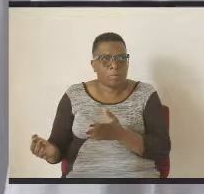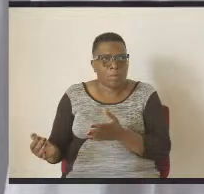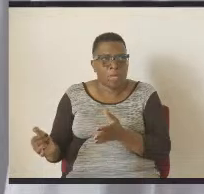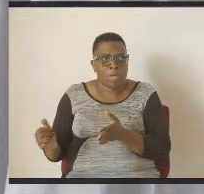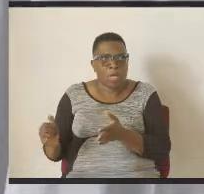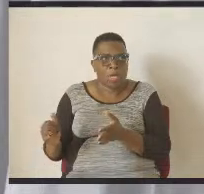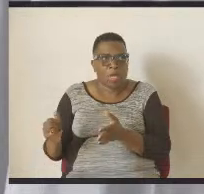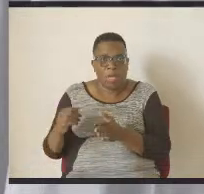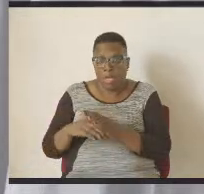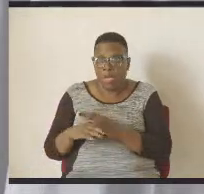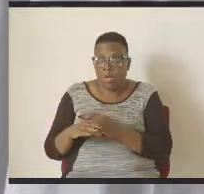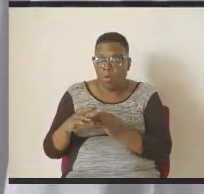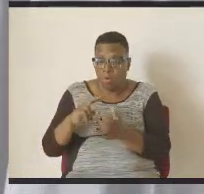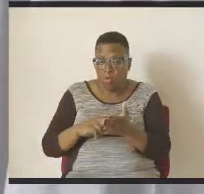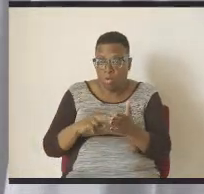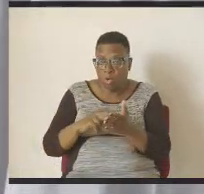said.